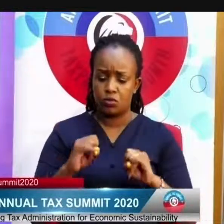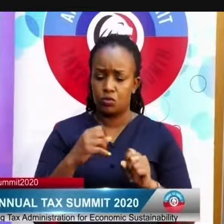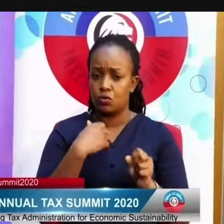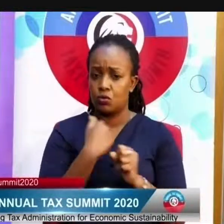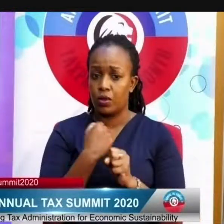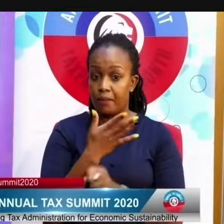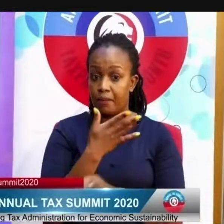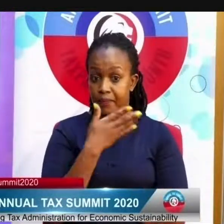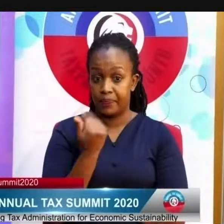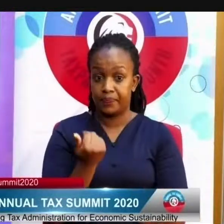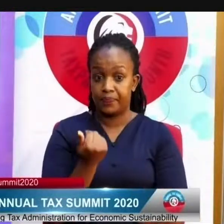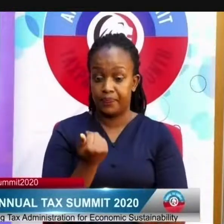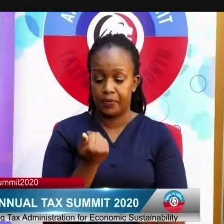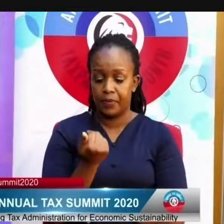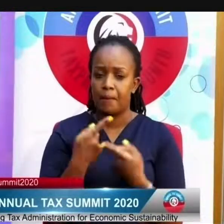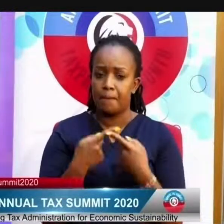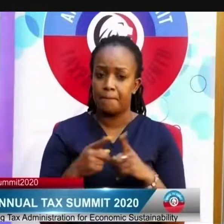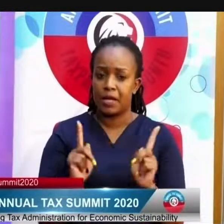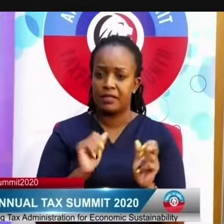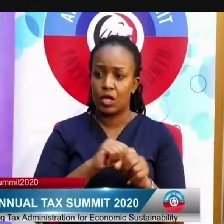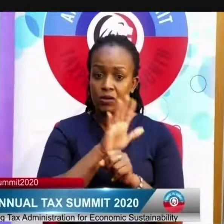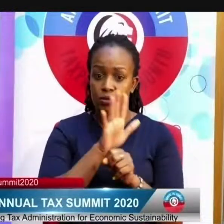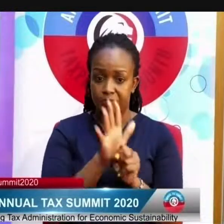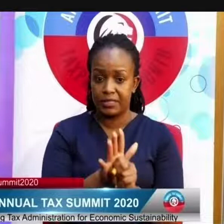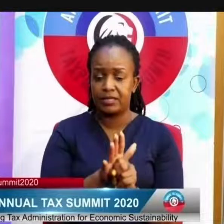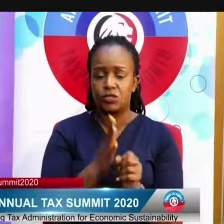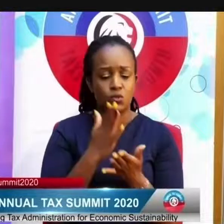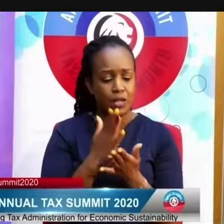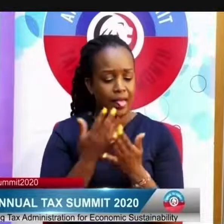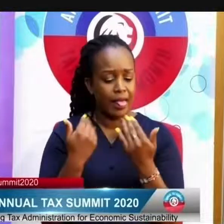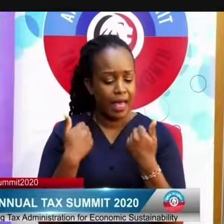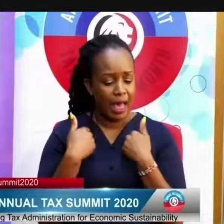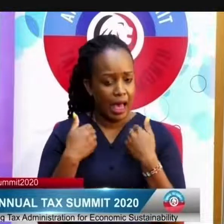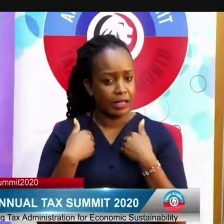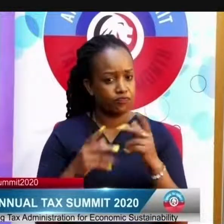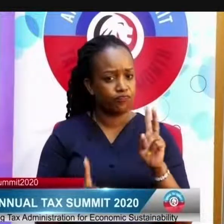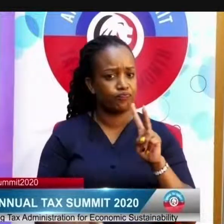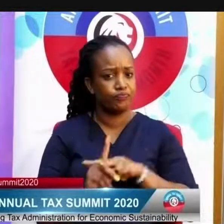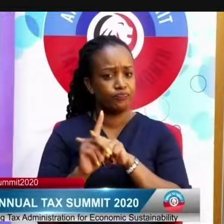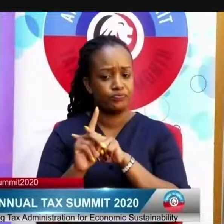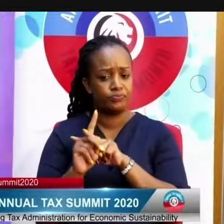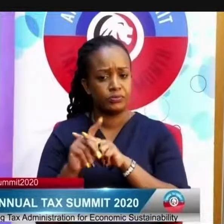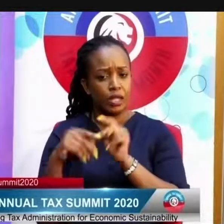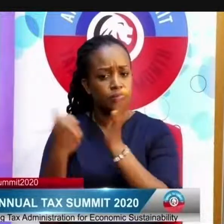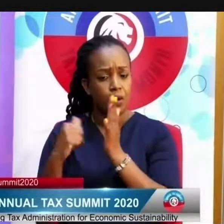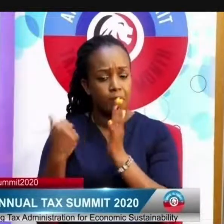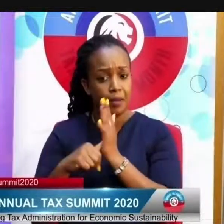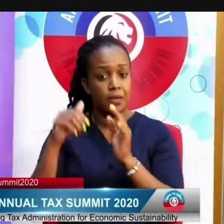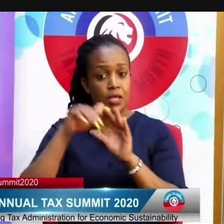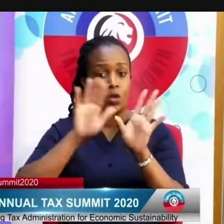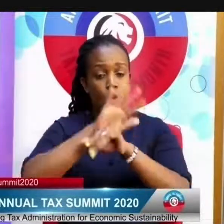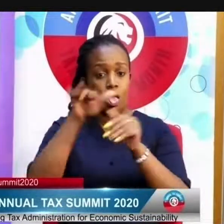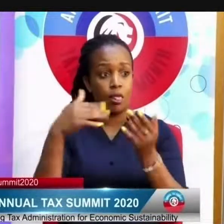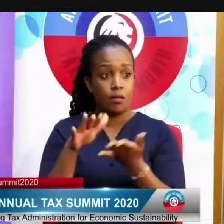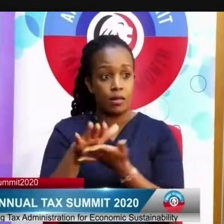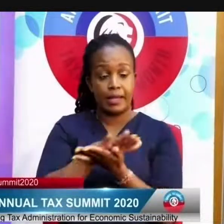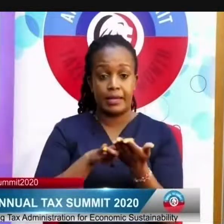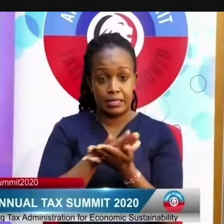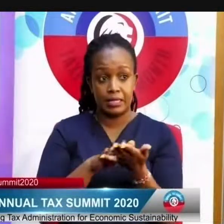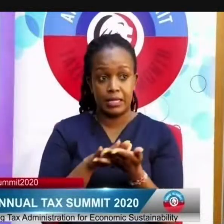And although the pandemic has caused devastation everywhere and there's no certainty where it will go, many lives were lost